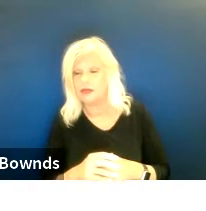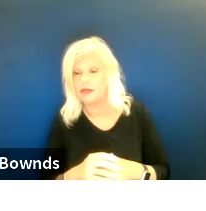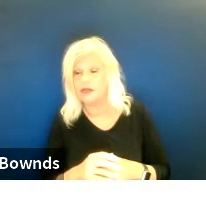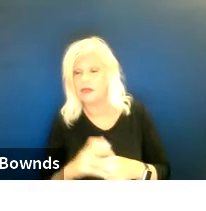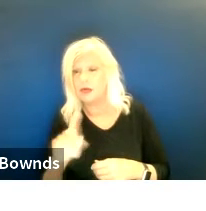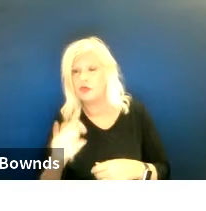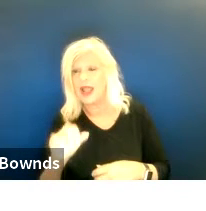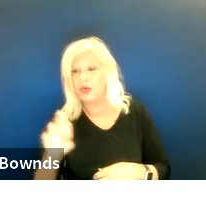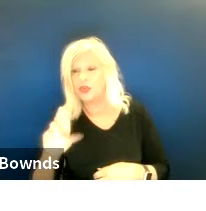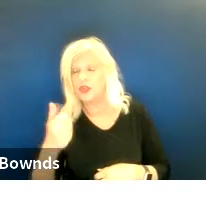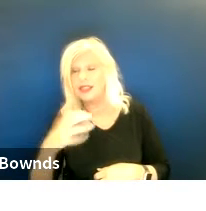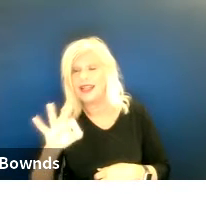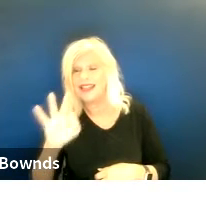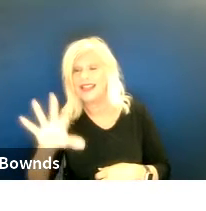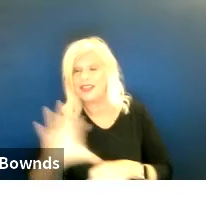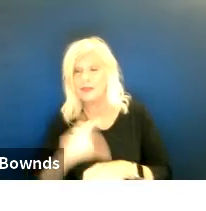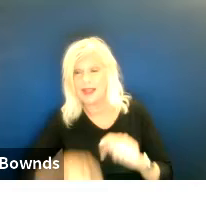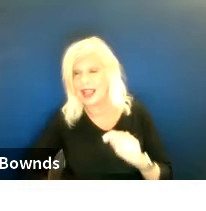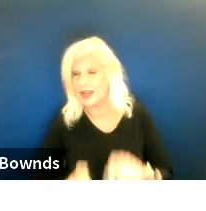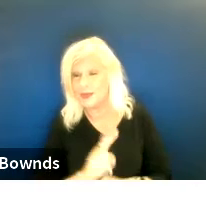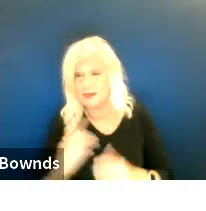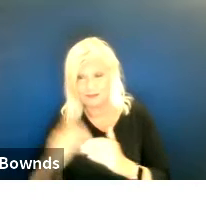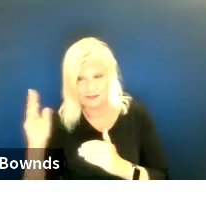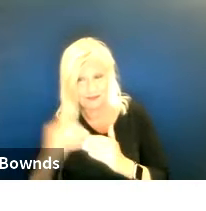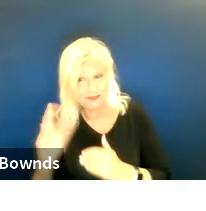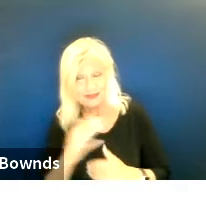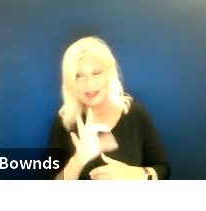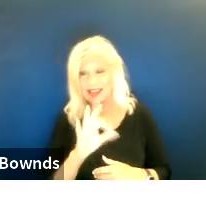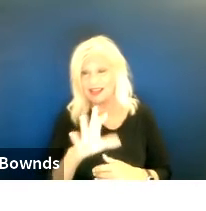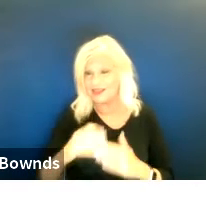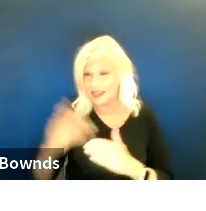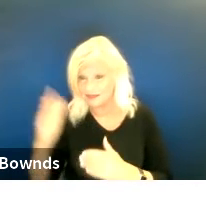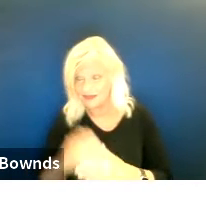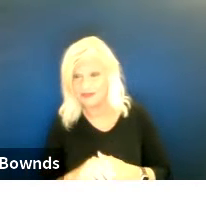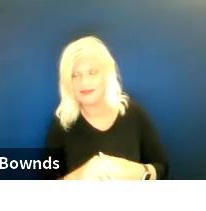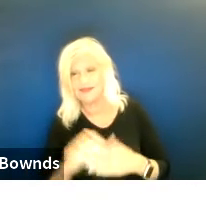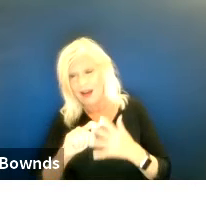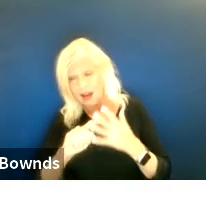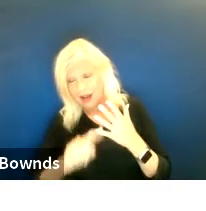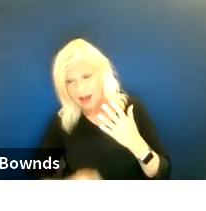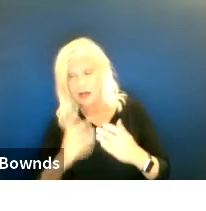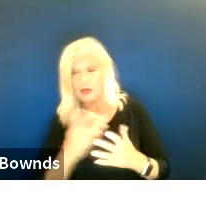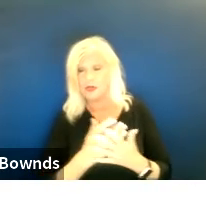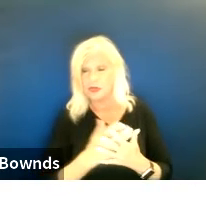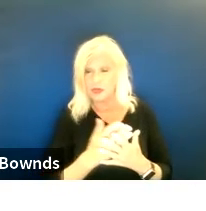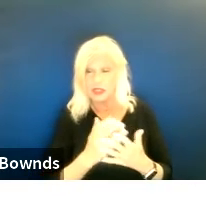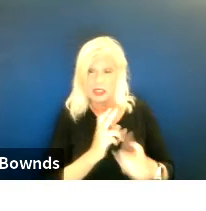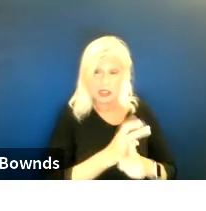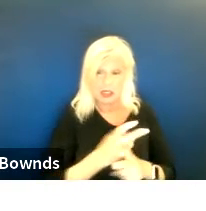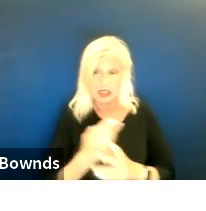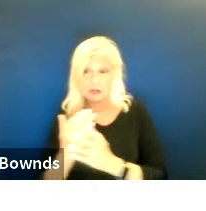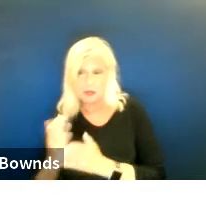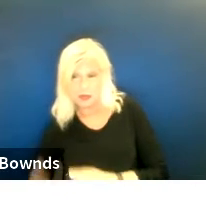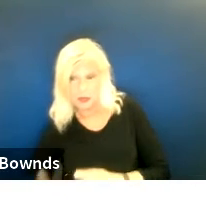a 1995 computer. So all of those things are taken care by this pre-screening website,